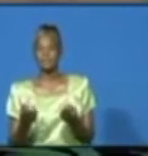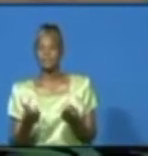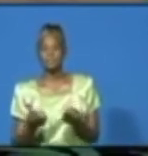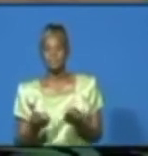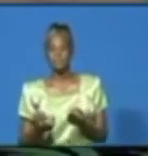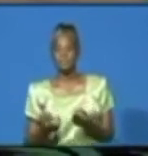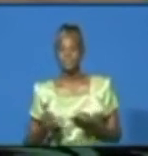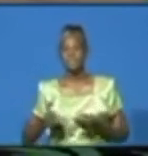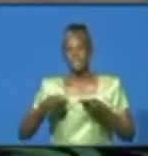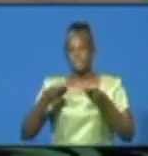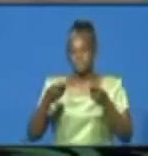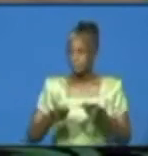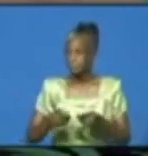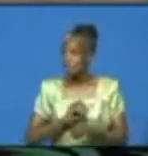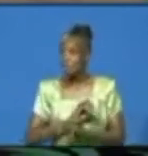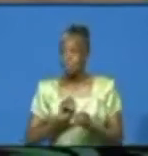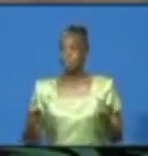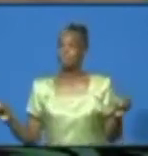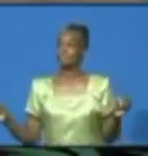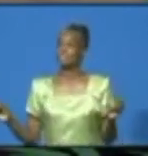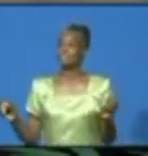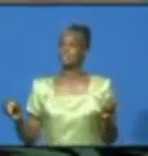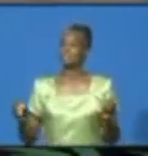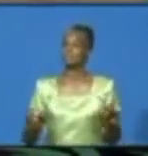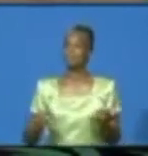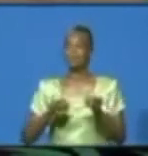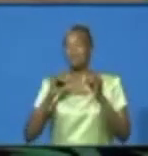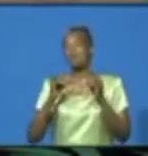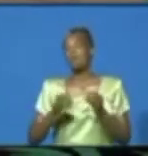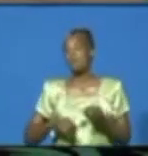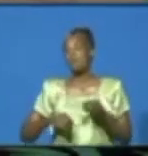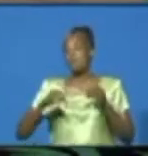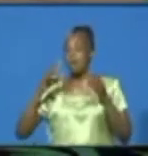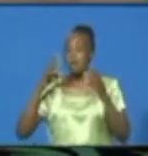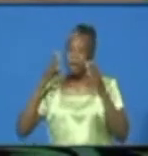Sing the song, not a grief or a loss.